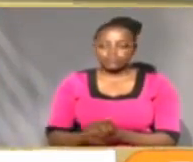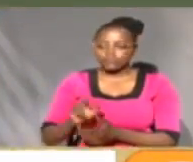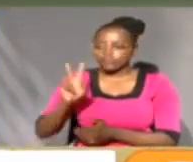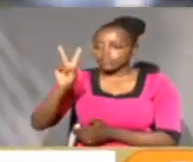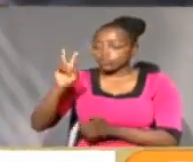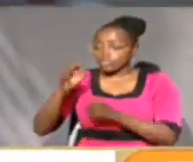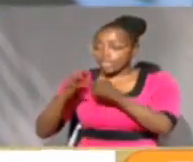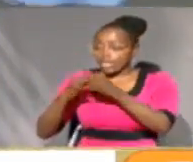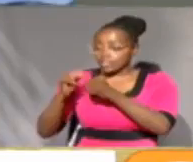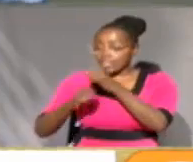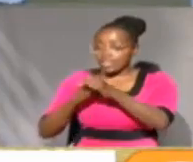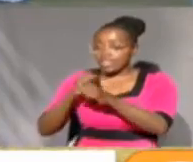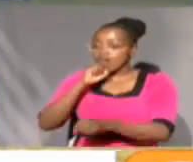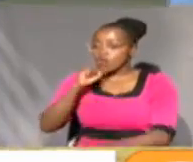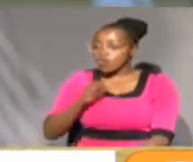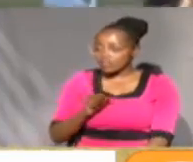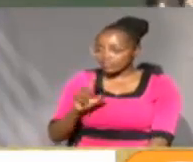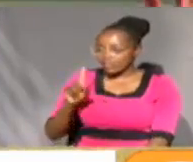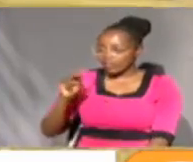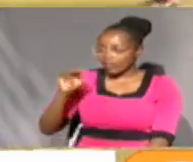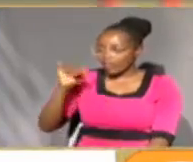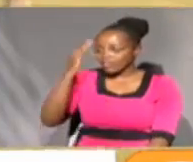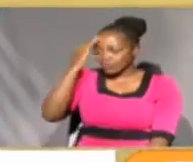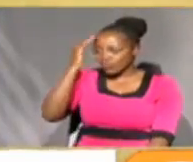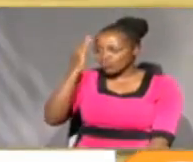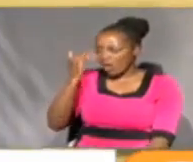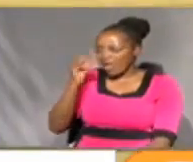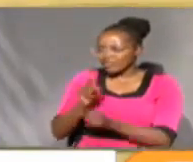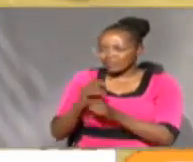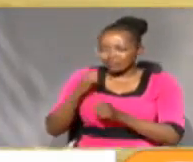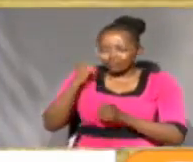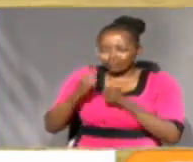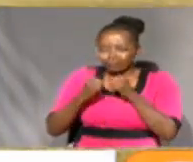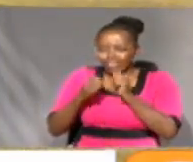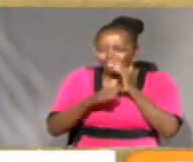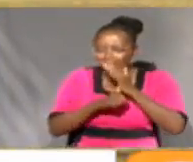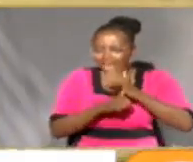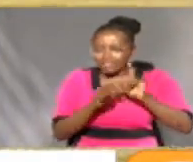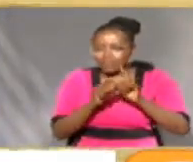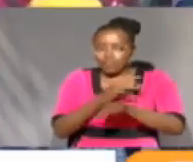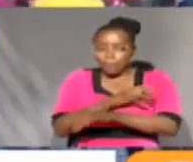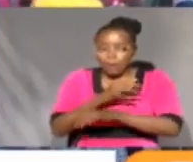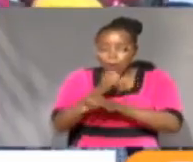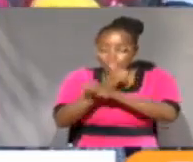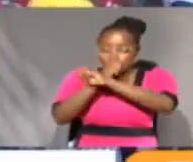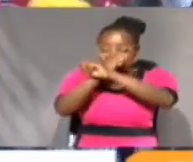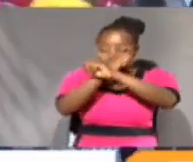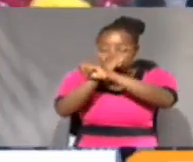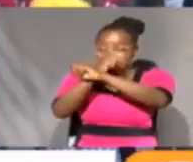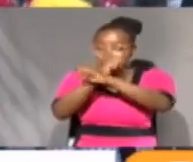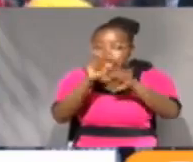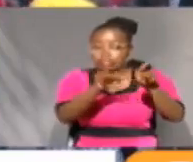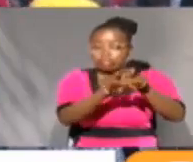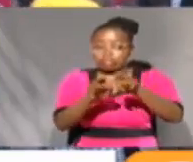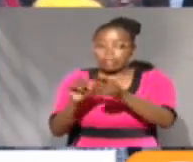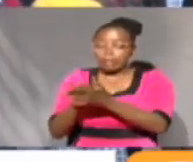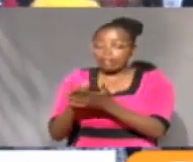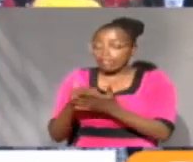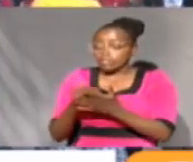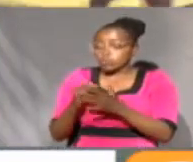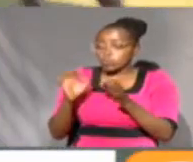28-year-old Dennis Ombachi is renowned in the rugby circles for his hard-running style and his powerful fans that have left defenders shaking in their